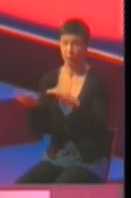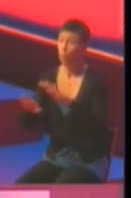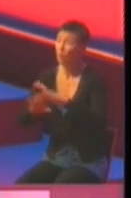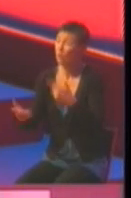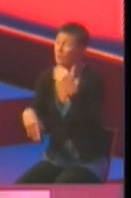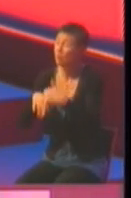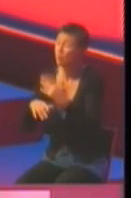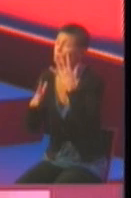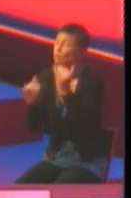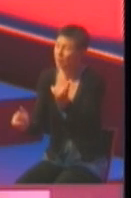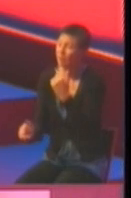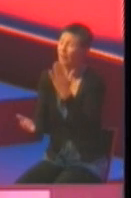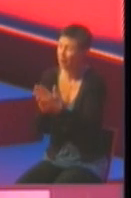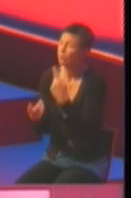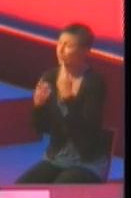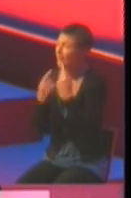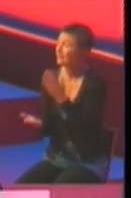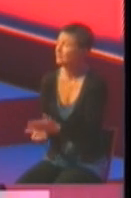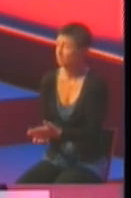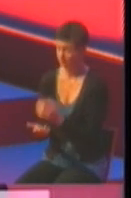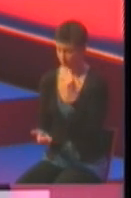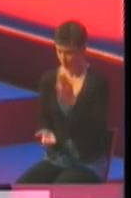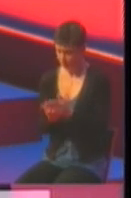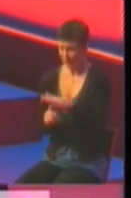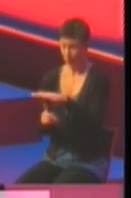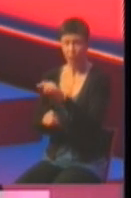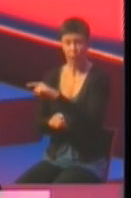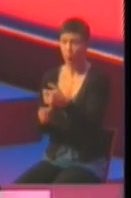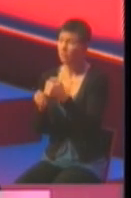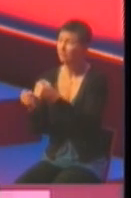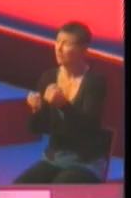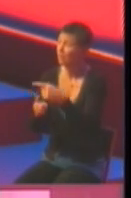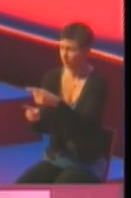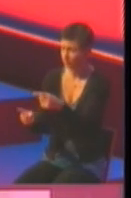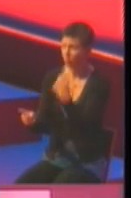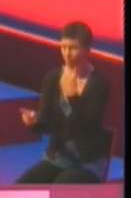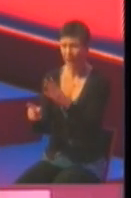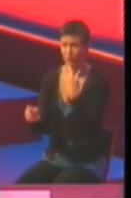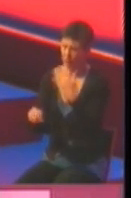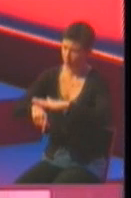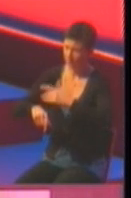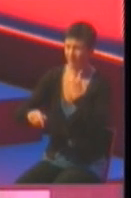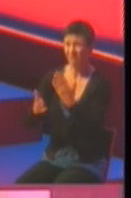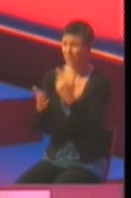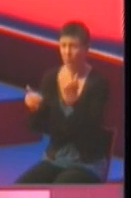bothering to check the facts. In reality, those vehicles were ahead of schedule.